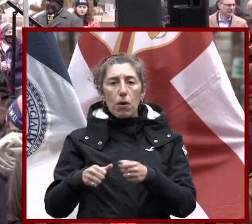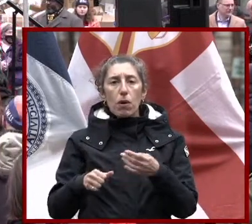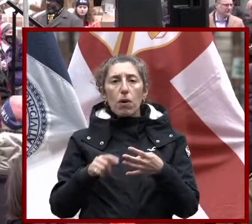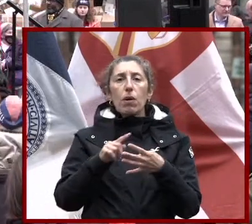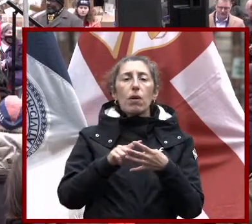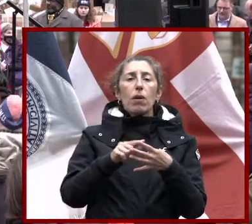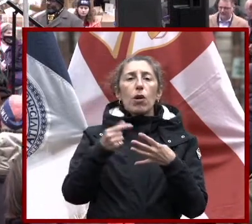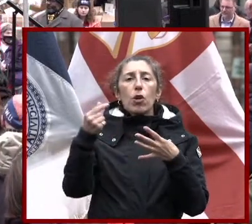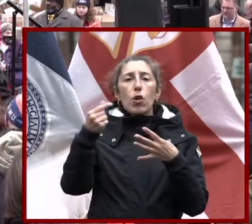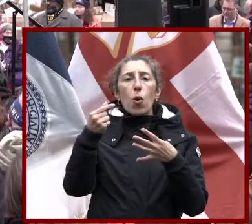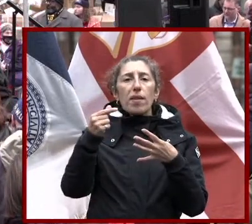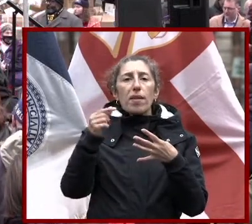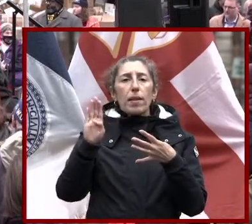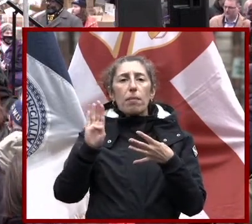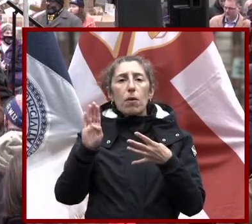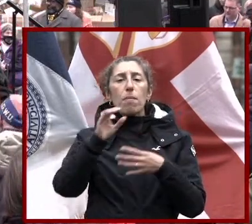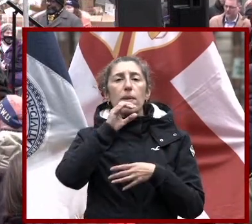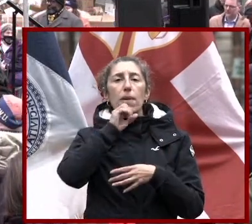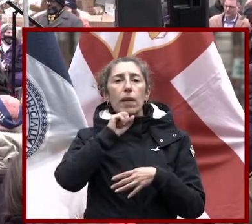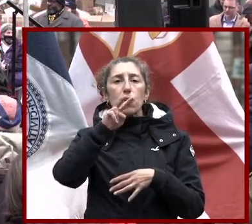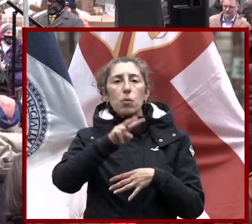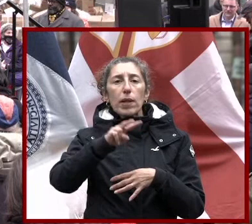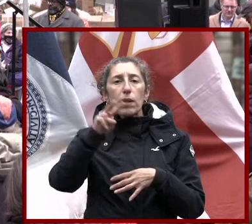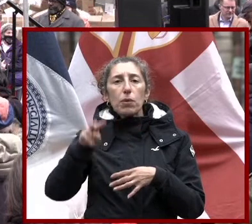Gorsi Bierman, age 22.